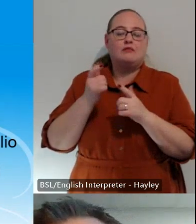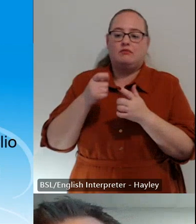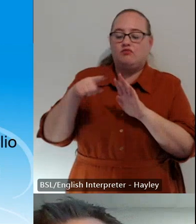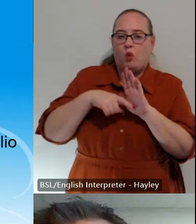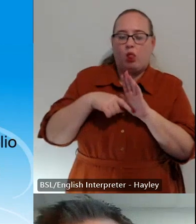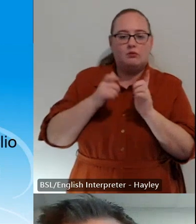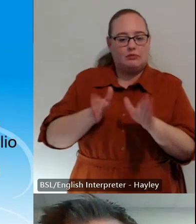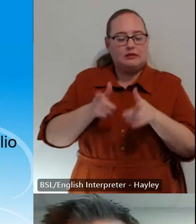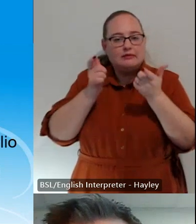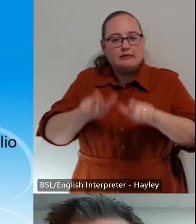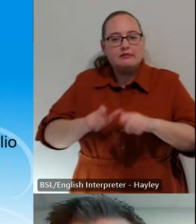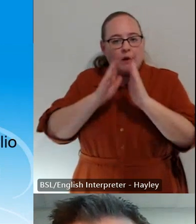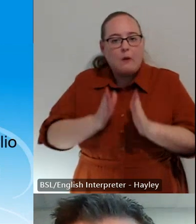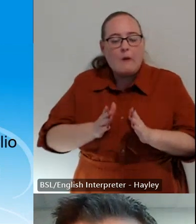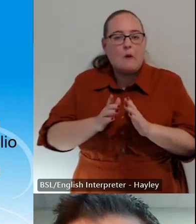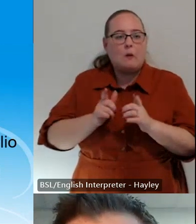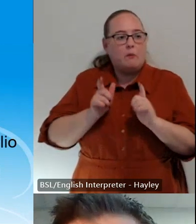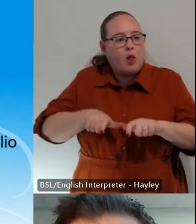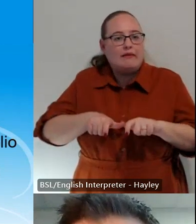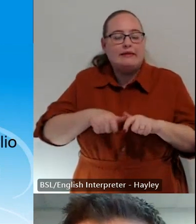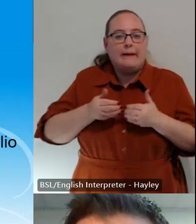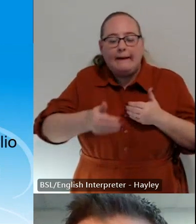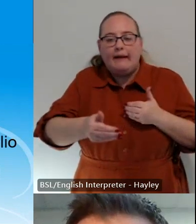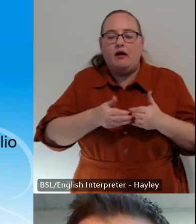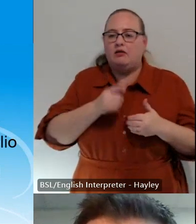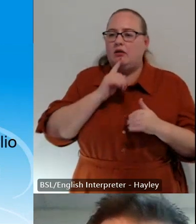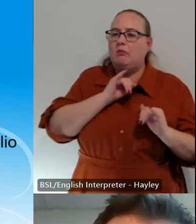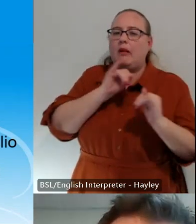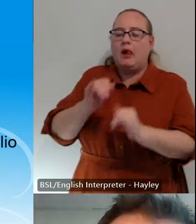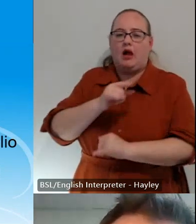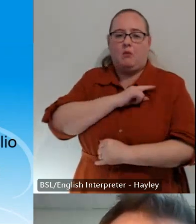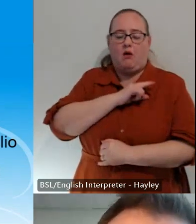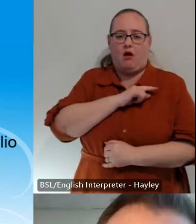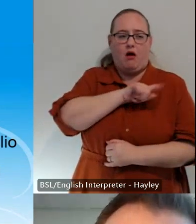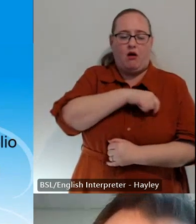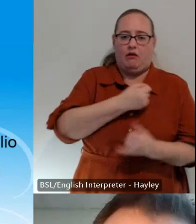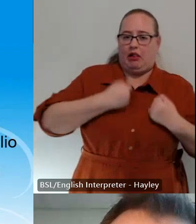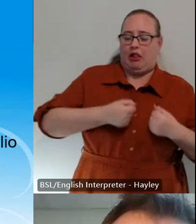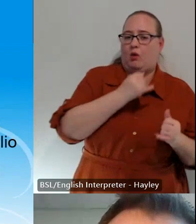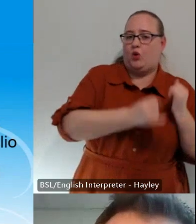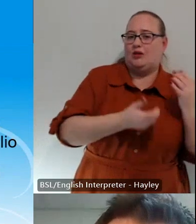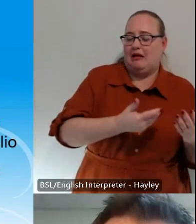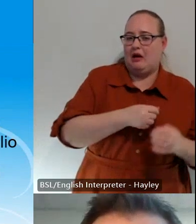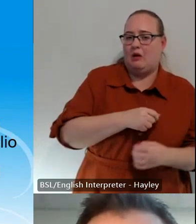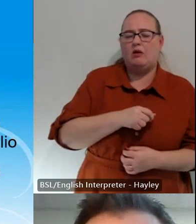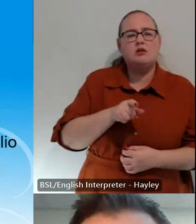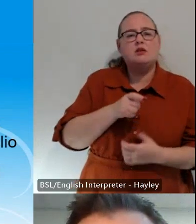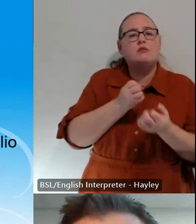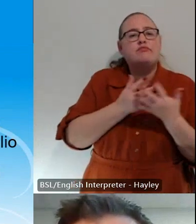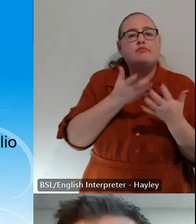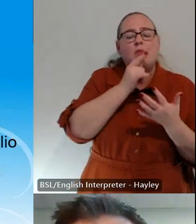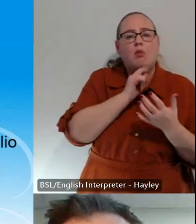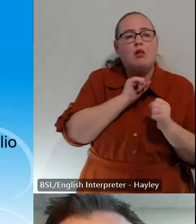And many people accept that this is because there were many people that hadn't been infected and therefore immunized